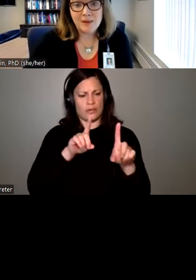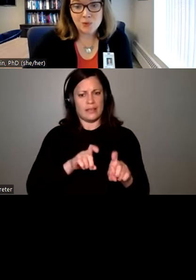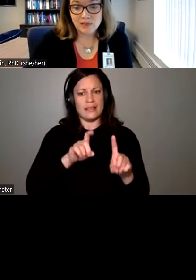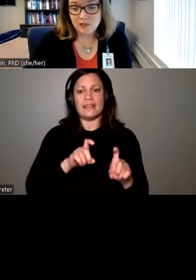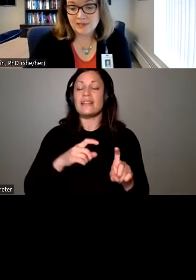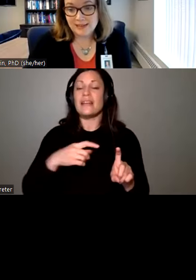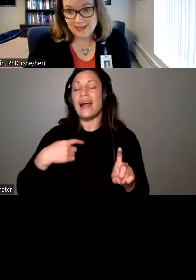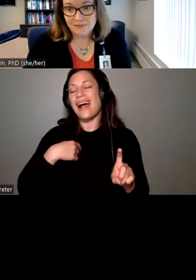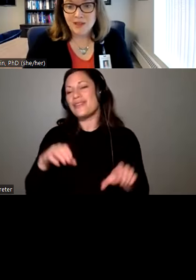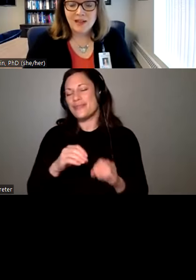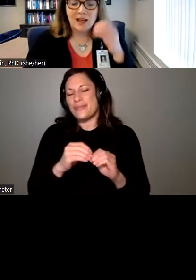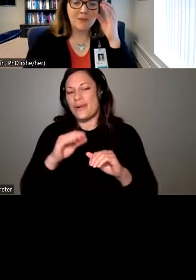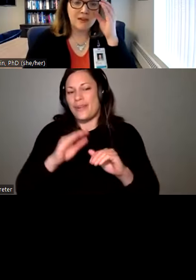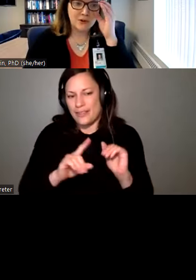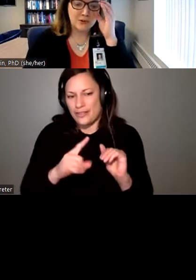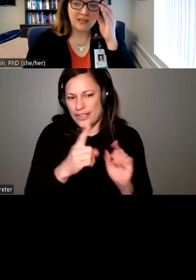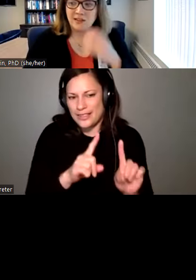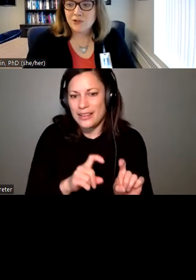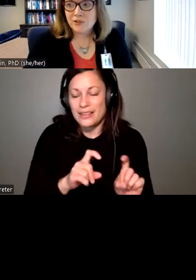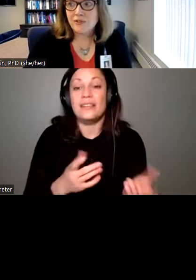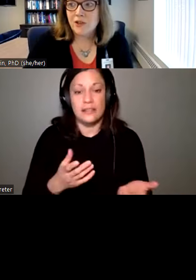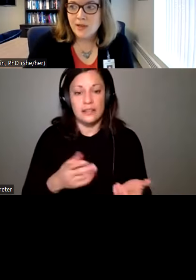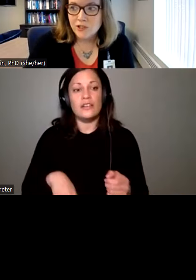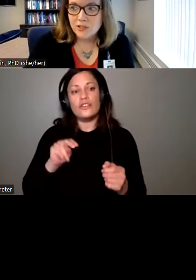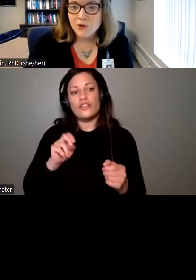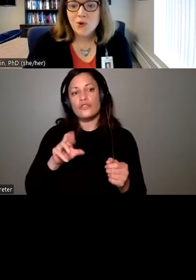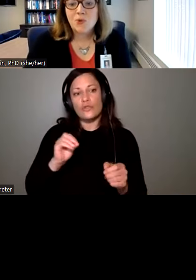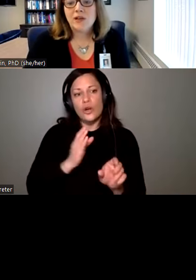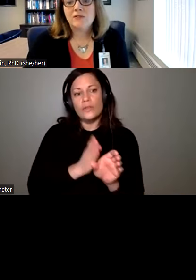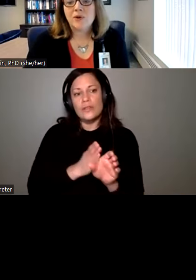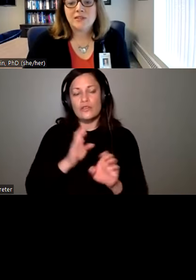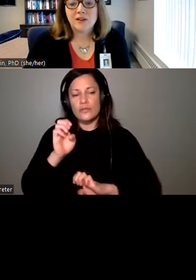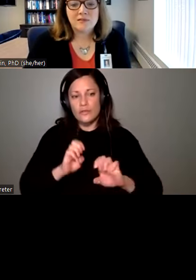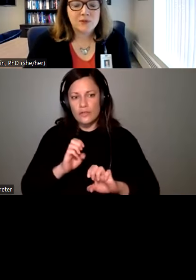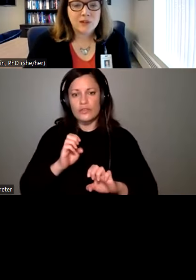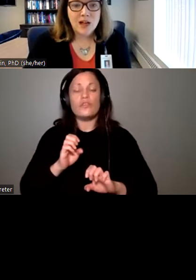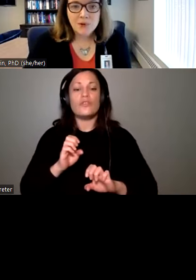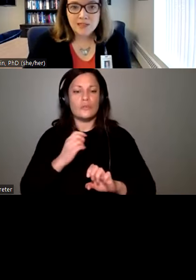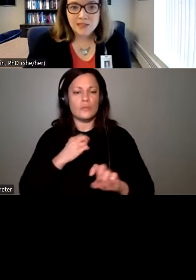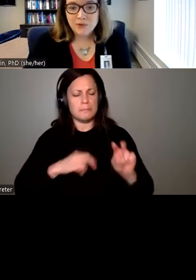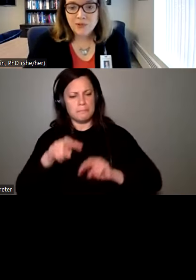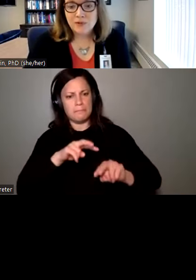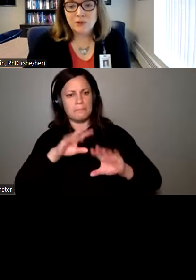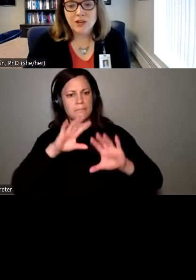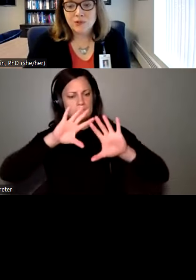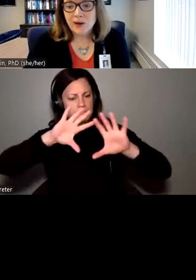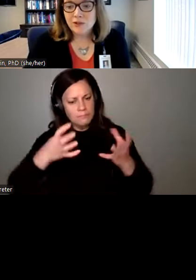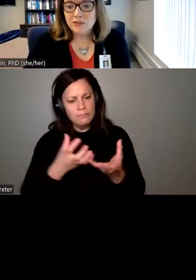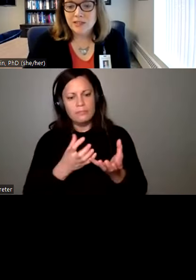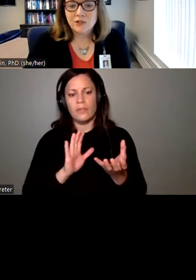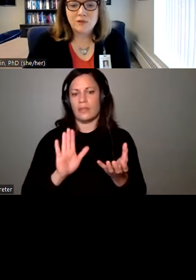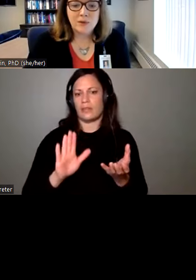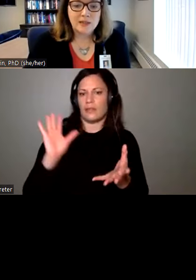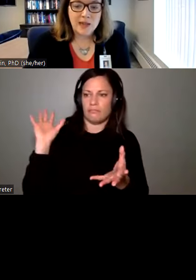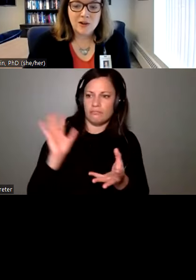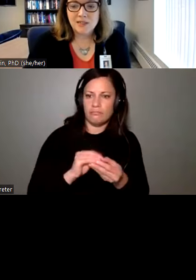do a lot more than just testing. A neuropsychological evaluation will focus on sort of a comprehensive review of your child's records